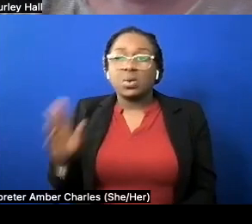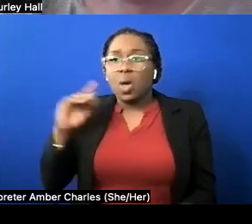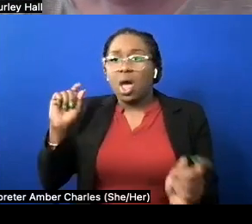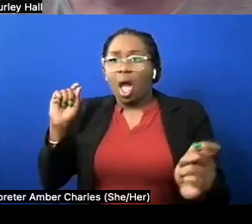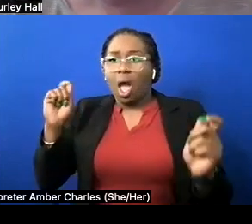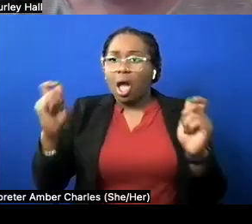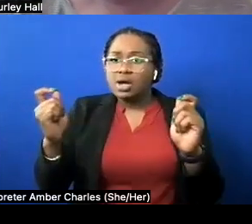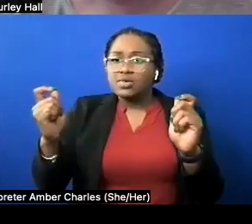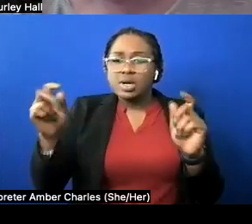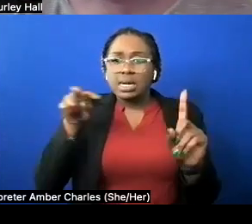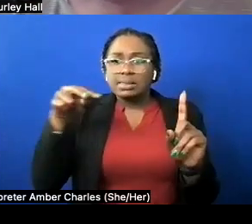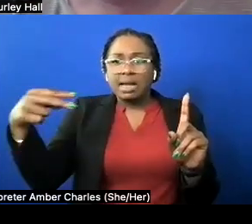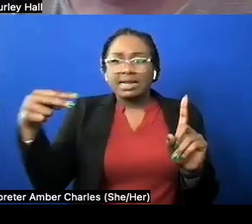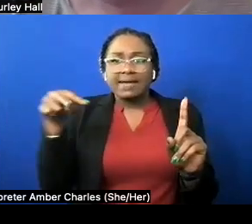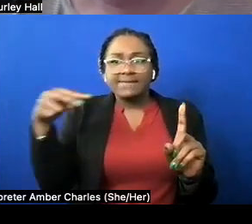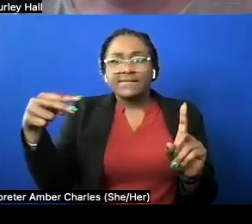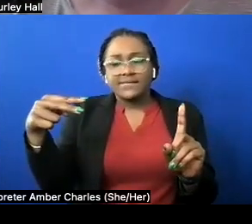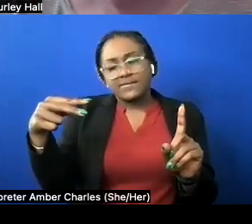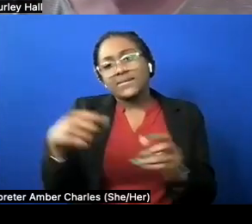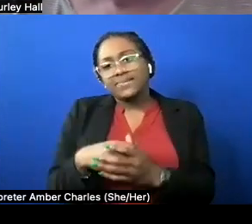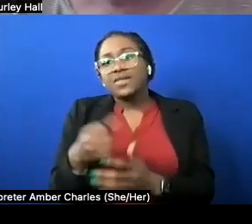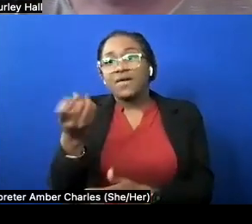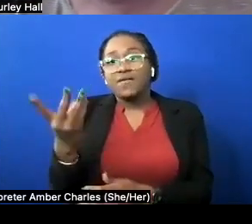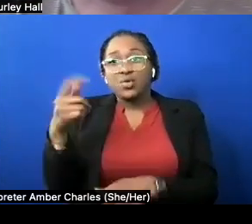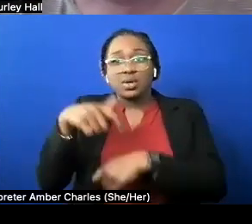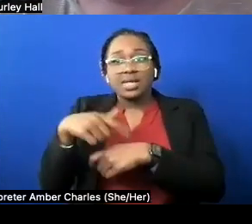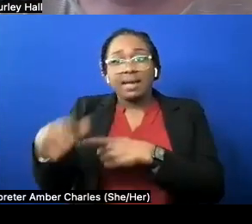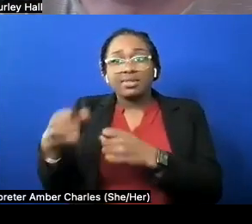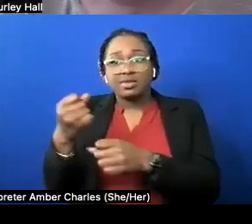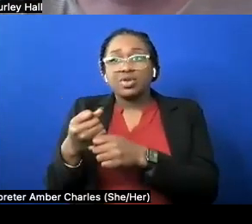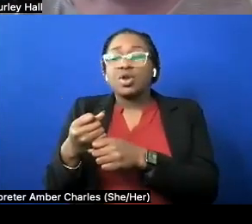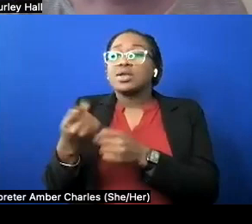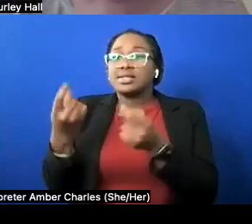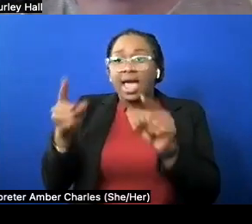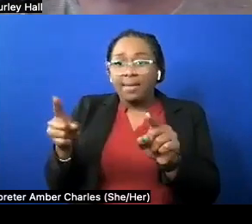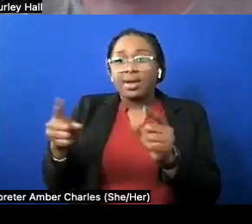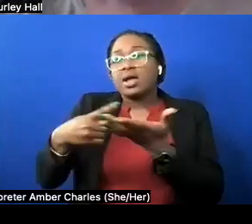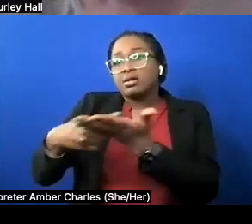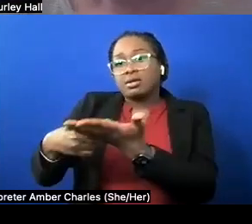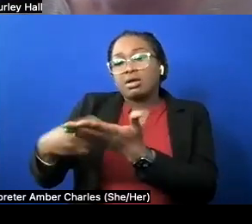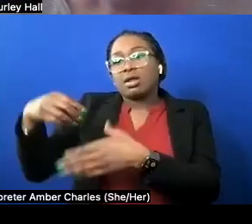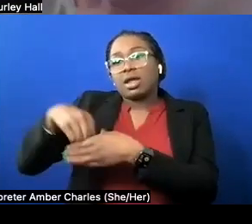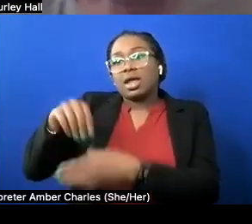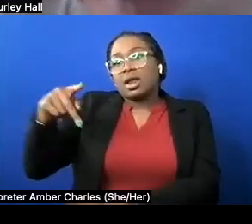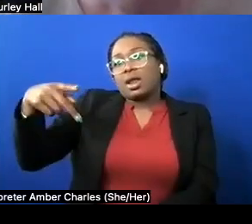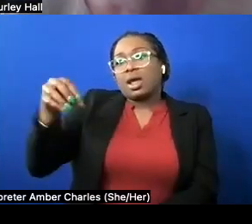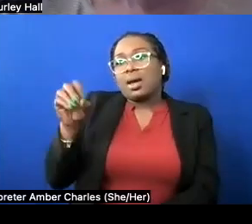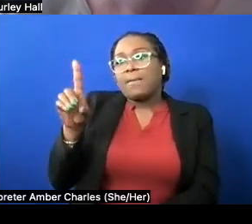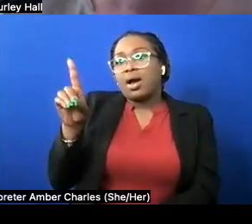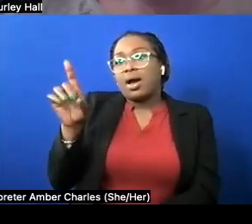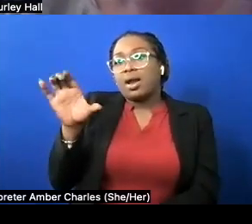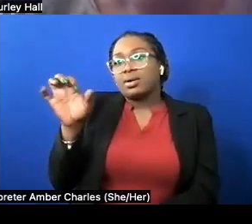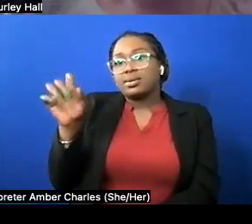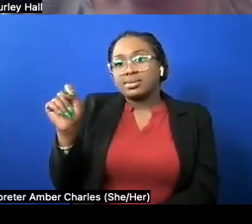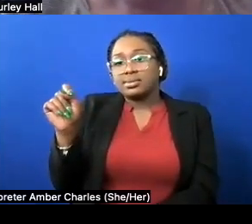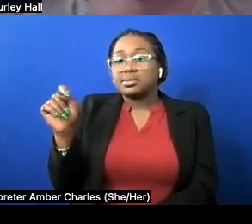on something. I, you know, like a couple of times this year it's happened, but I spoke to people on podcasts and they came back to me, and I was just doing it because, you know, I